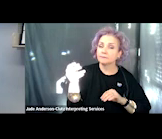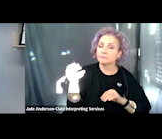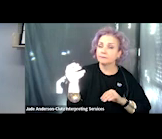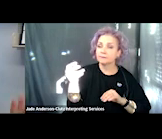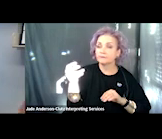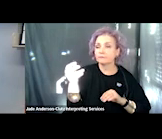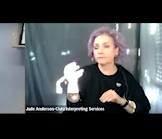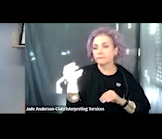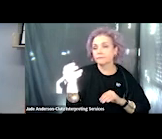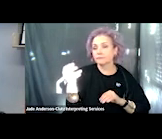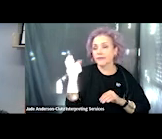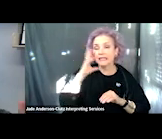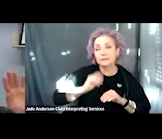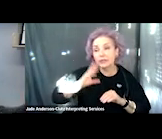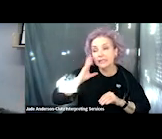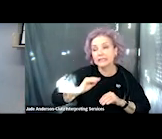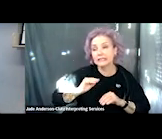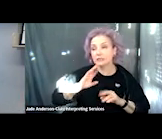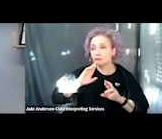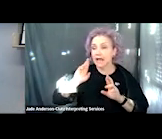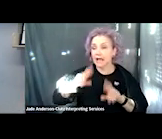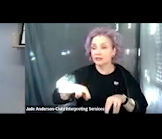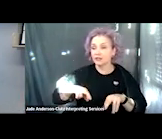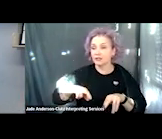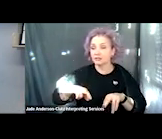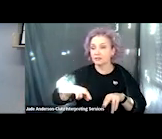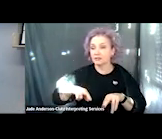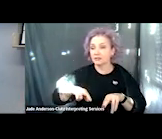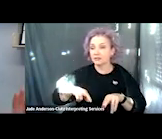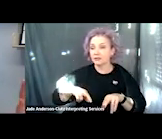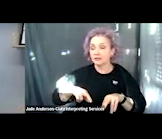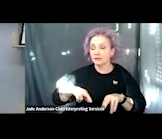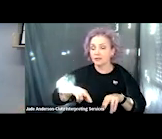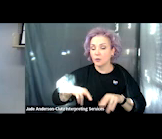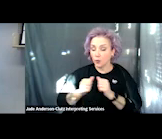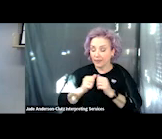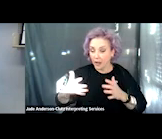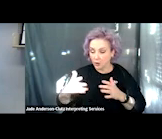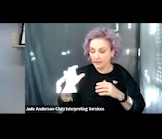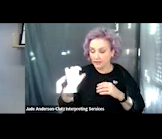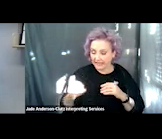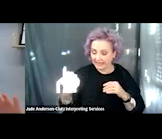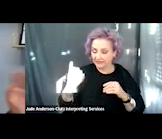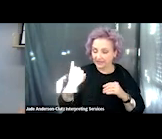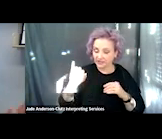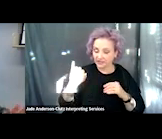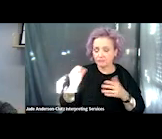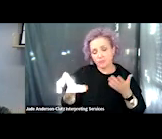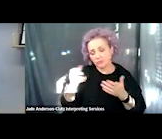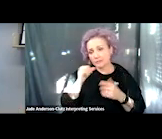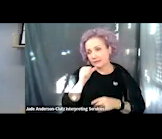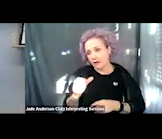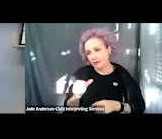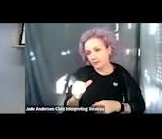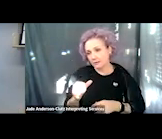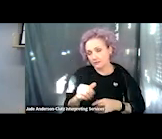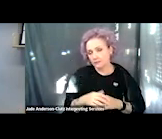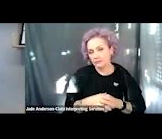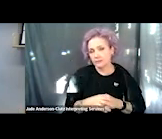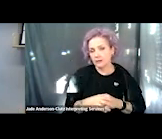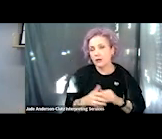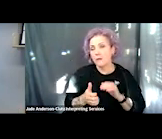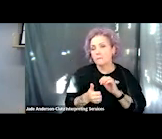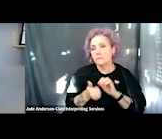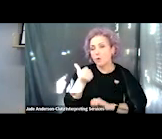say, I guess there are many other kind of causes, so I won't overgeneralize, but typically we think of immune